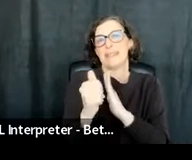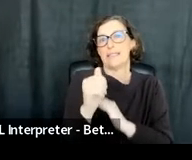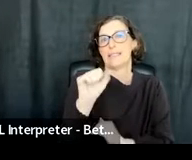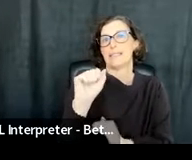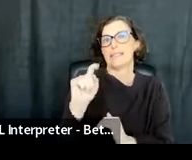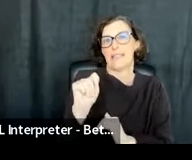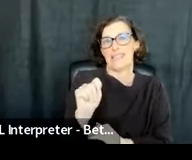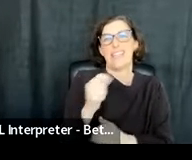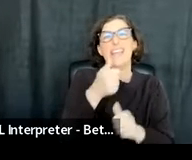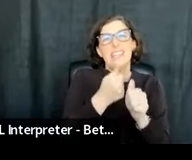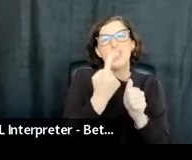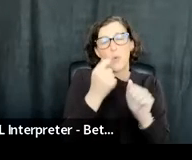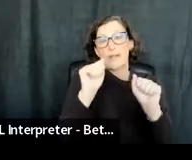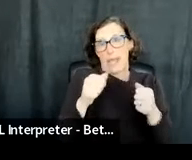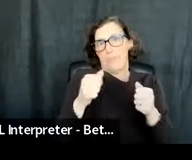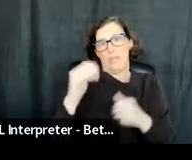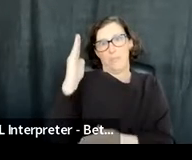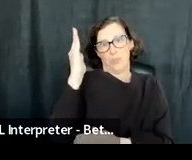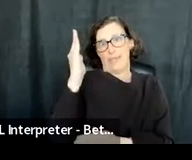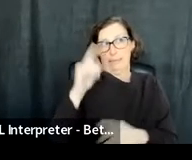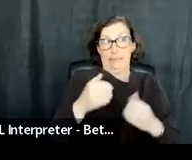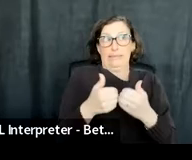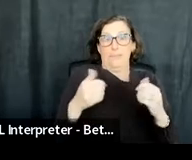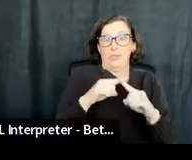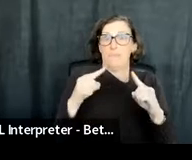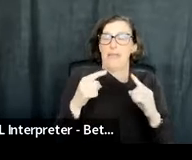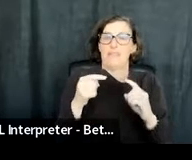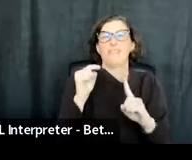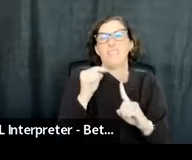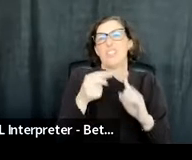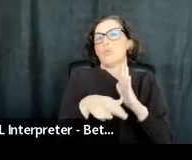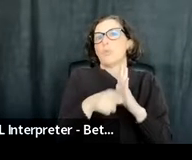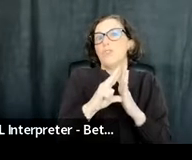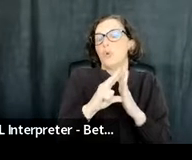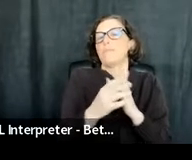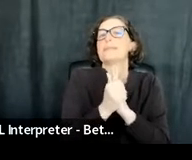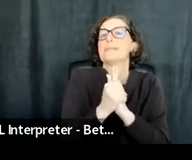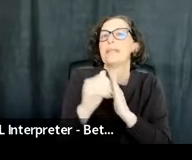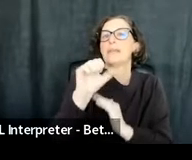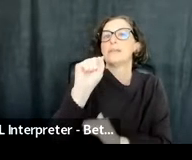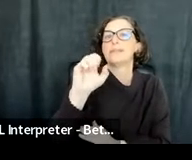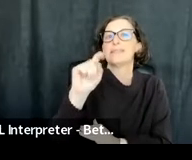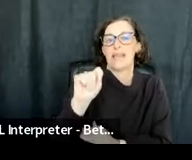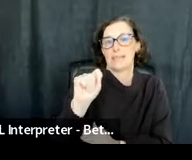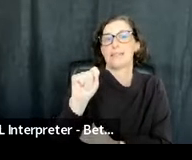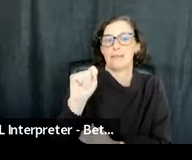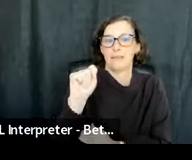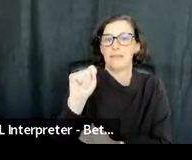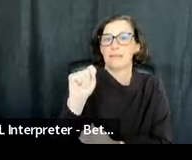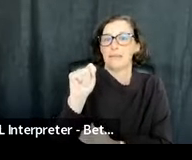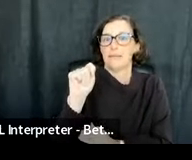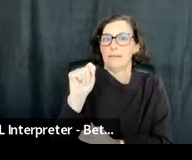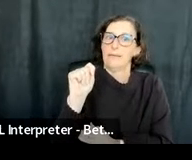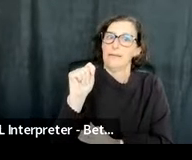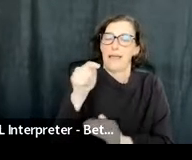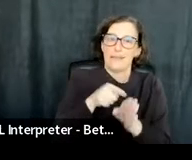own webinar, but we'll just do a high level overview of the skill sets that an AT specialist typically needs to